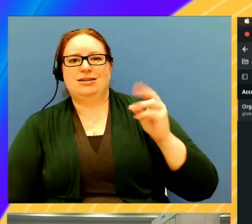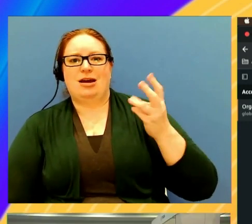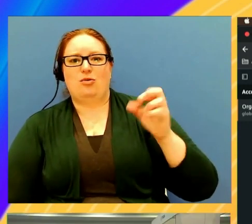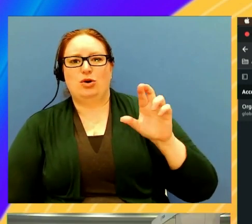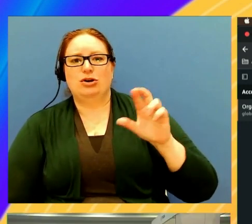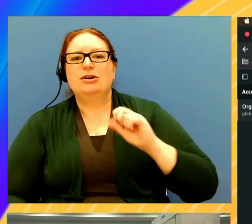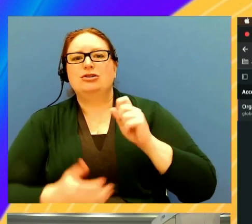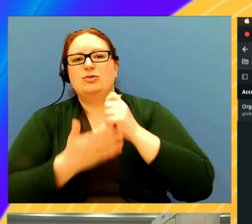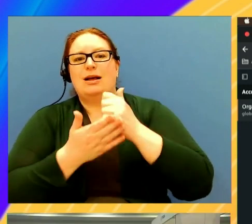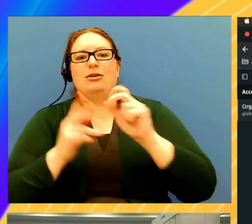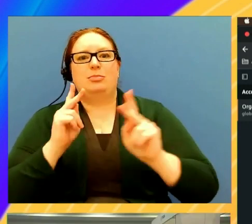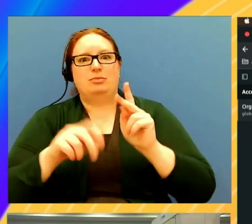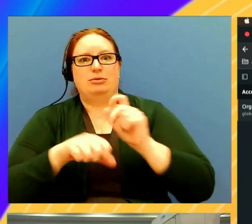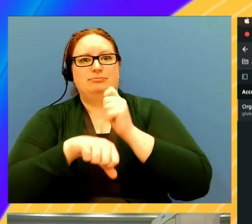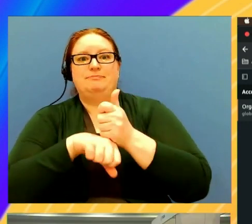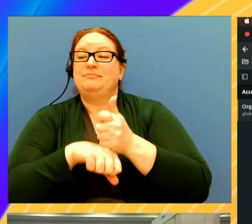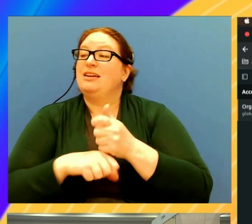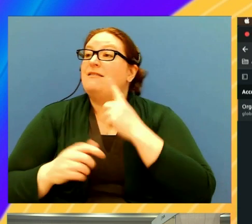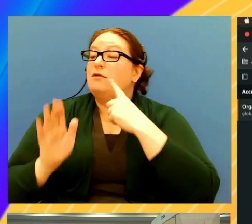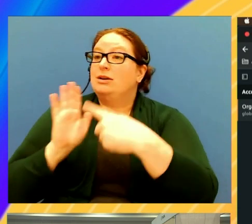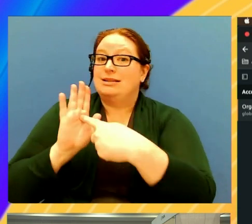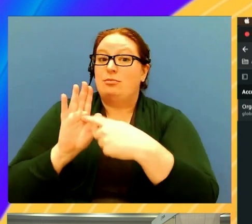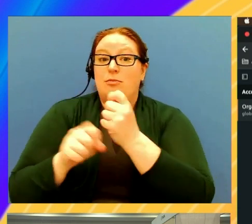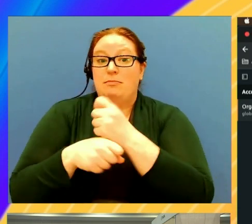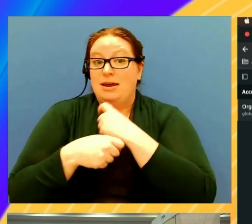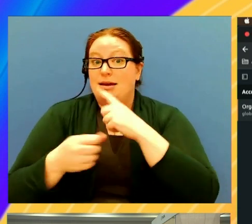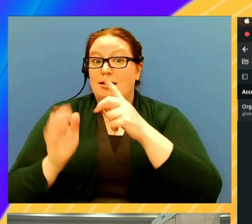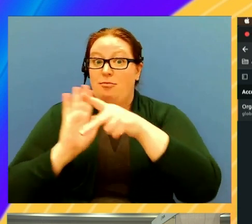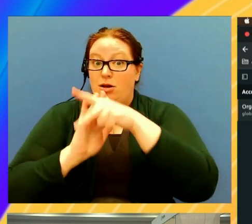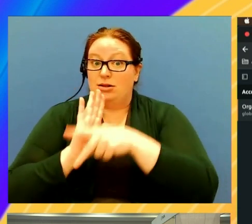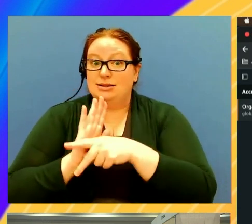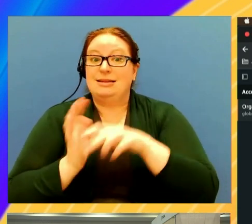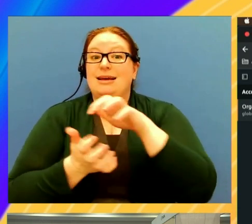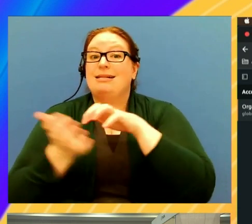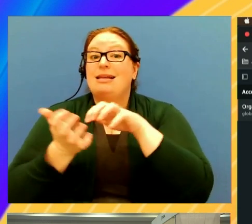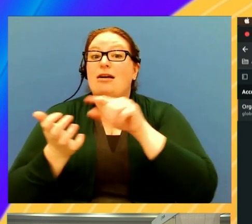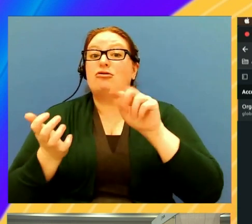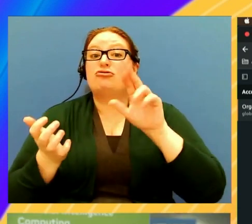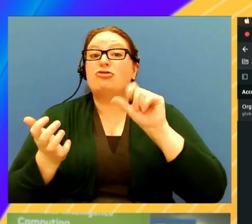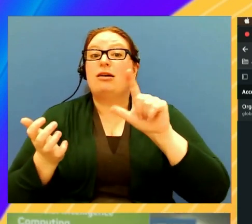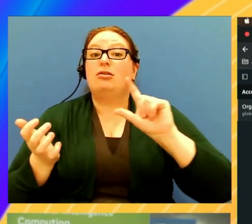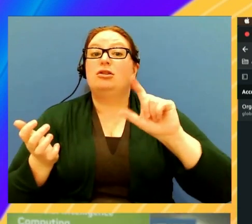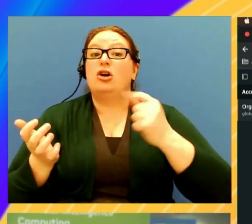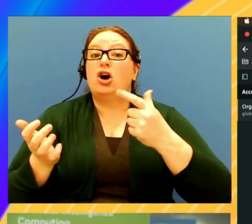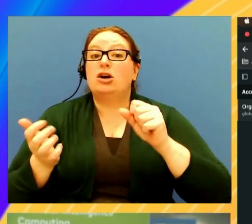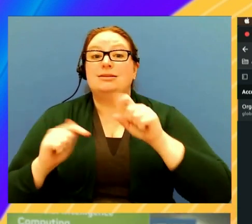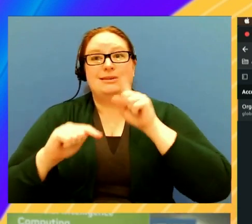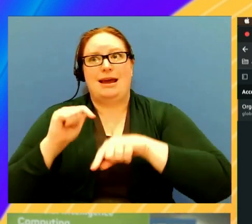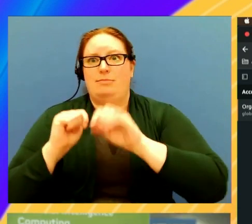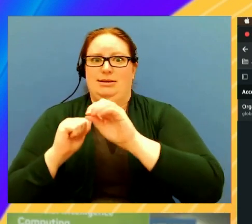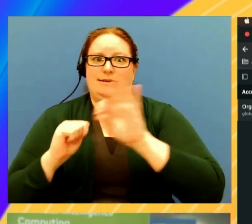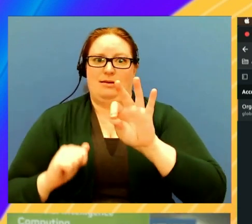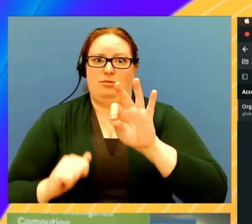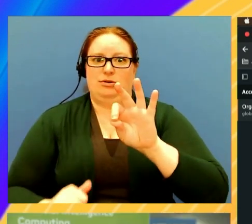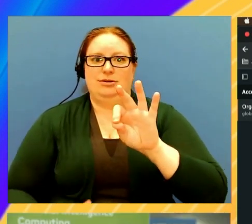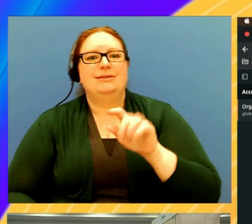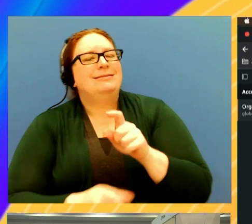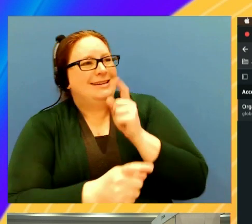example, making a policy saying that CloudTrail logs cannot be disabled. Exactly. Exactly. Yeah, we call